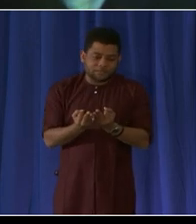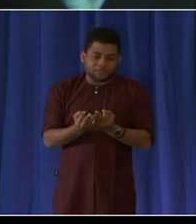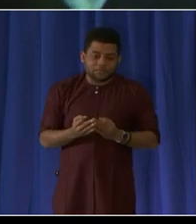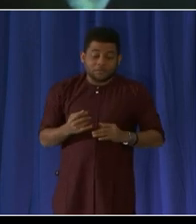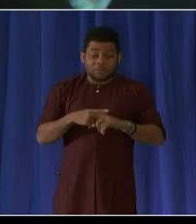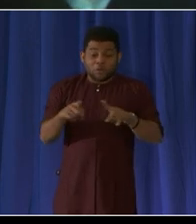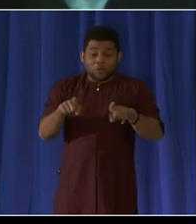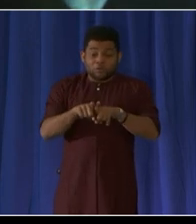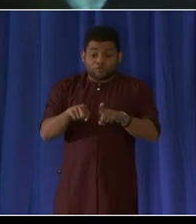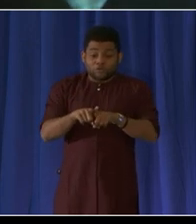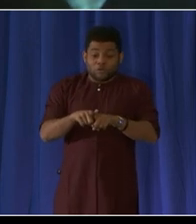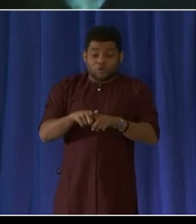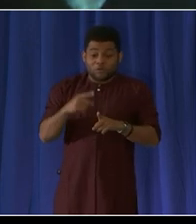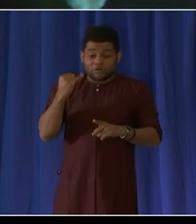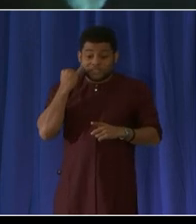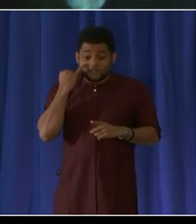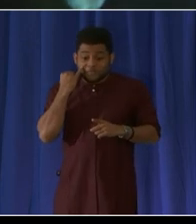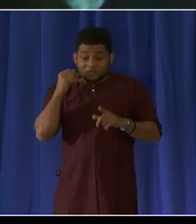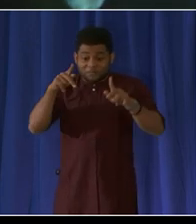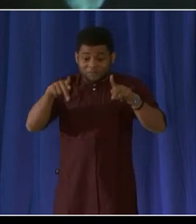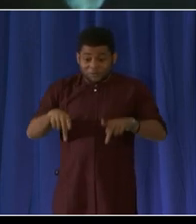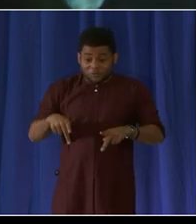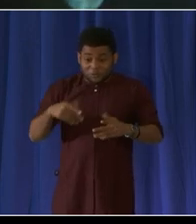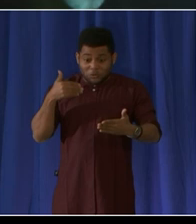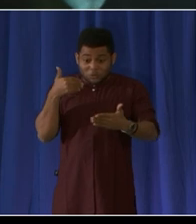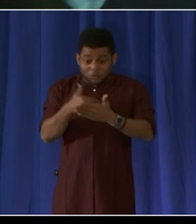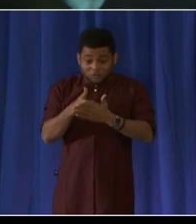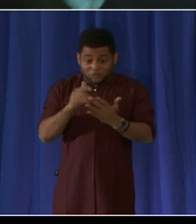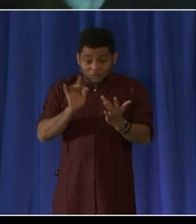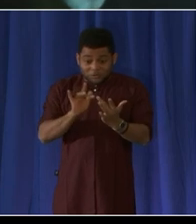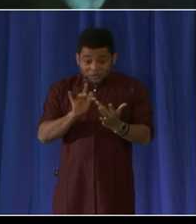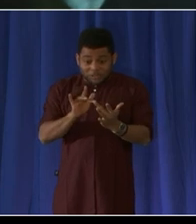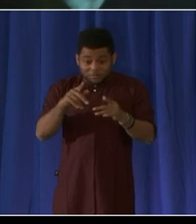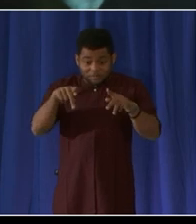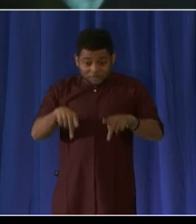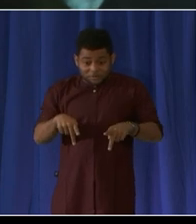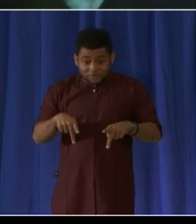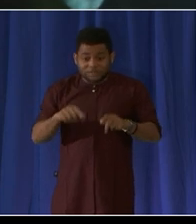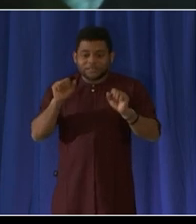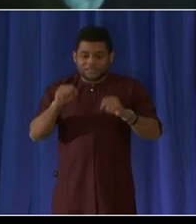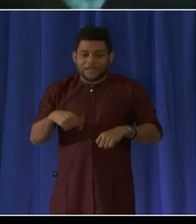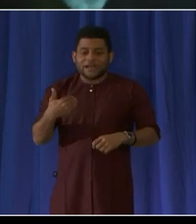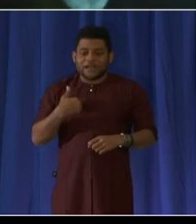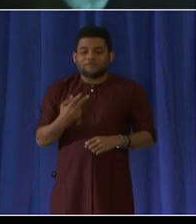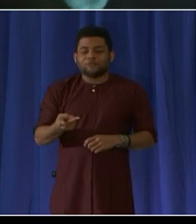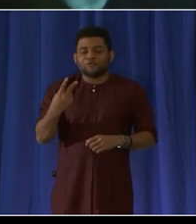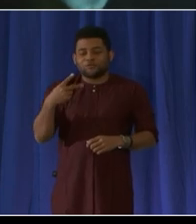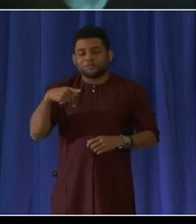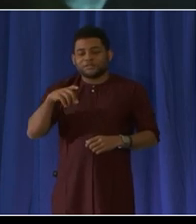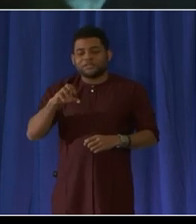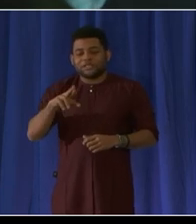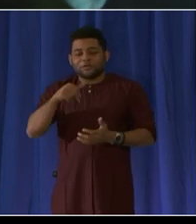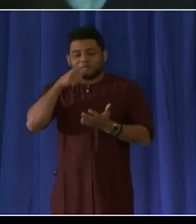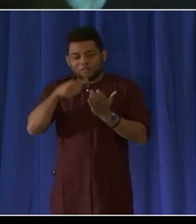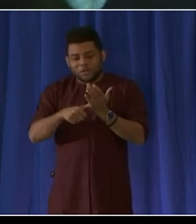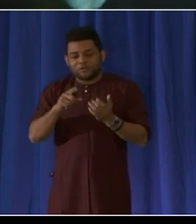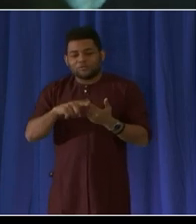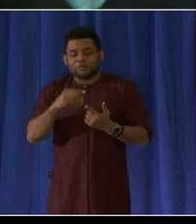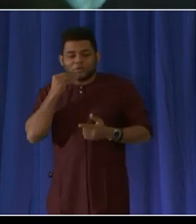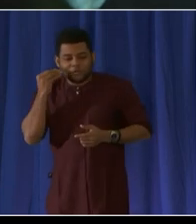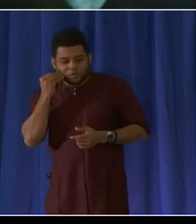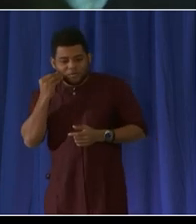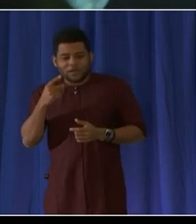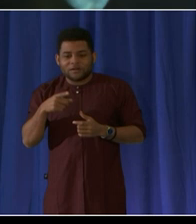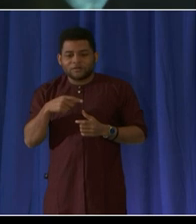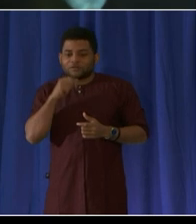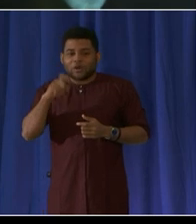as a reminder, anyone who is identified as a close contact can have 2 PCR tests mailed to their home, so